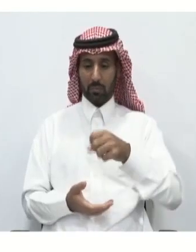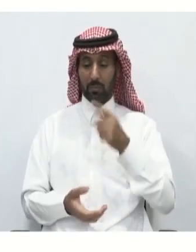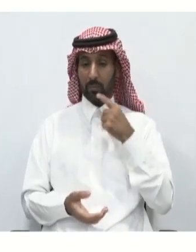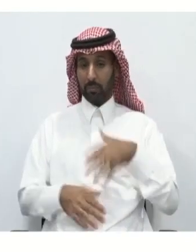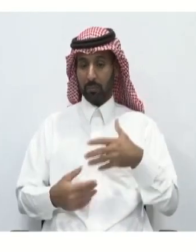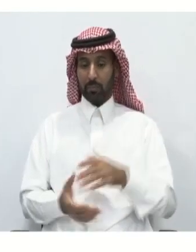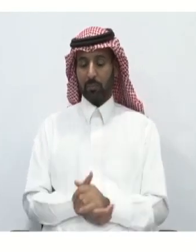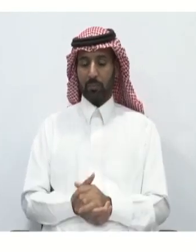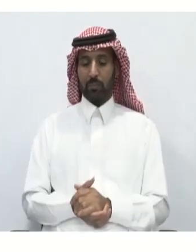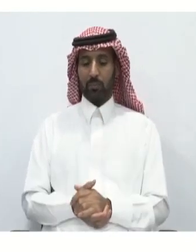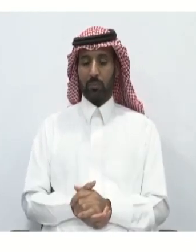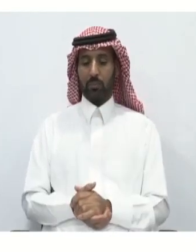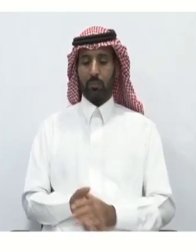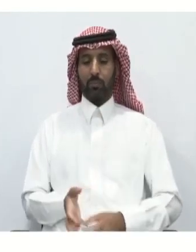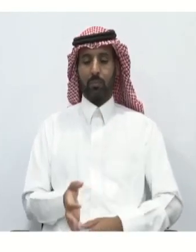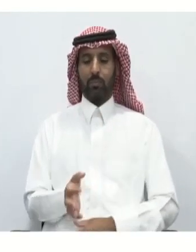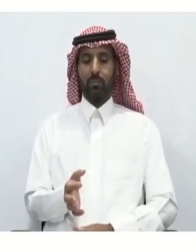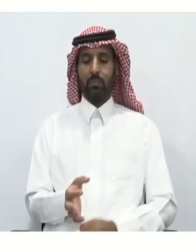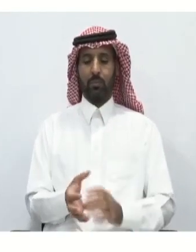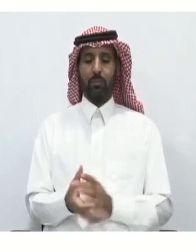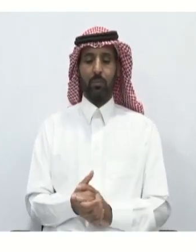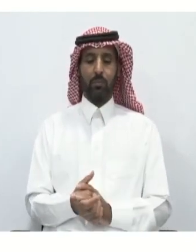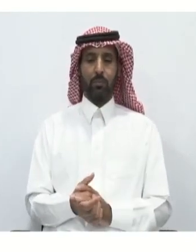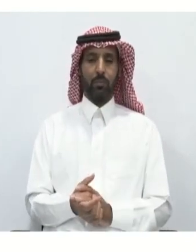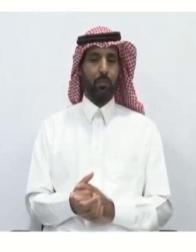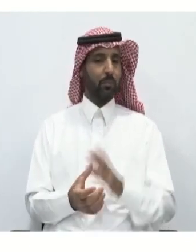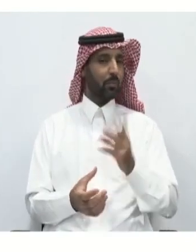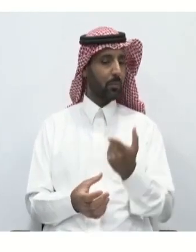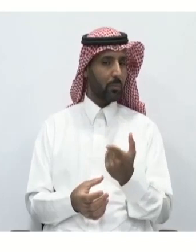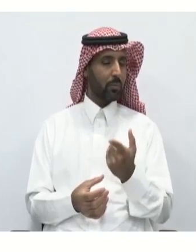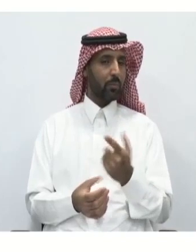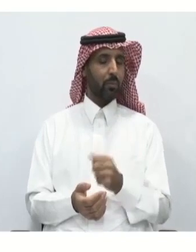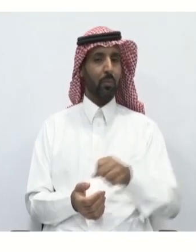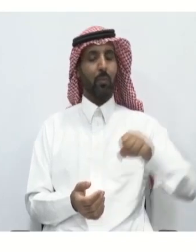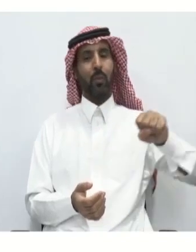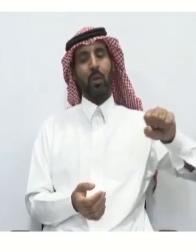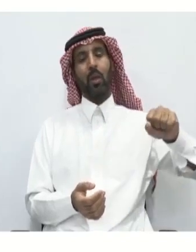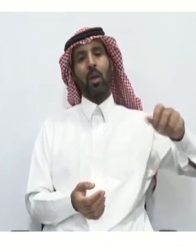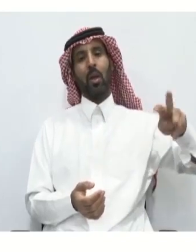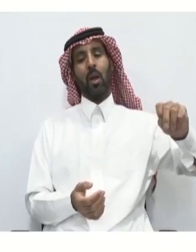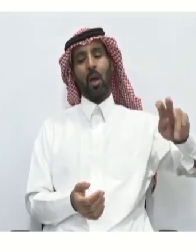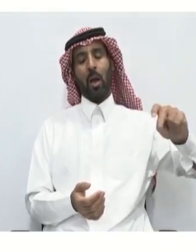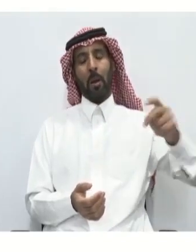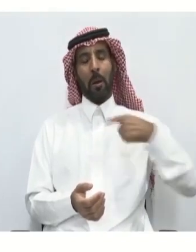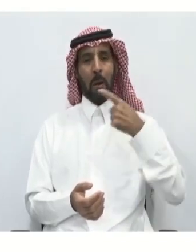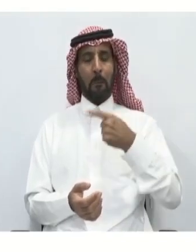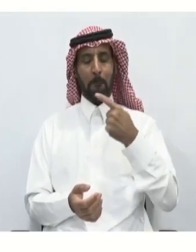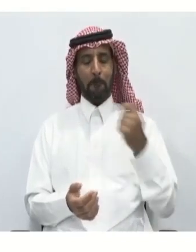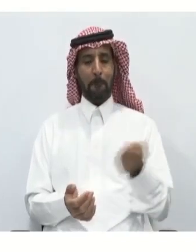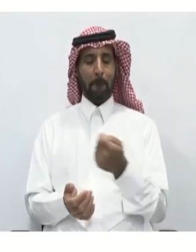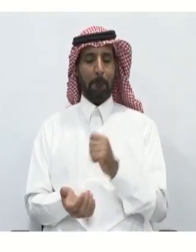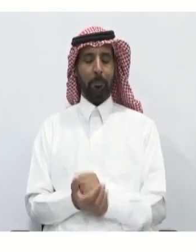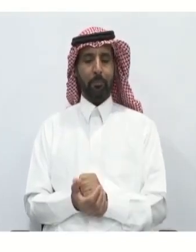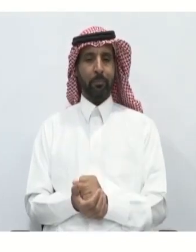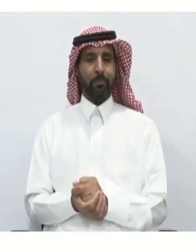doing? Best, Sam. So, what do you think Sam is talking about here? Sam is the writer here, of